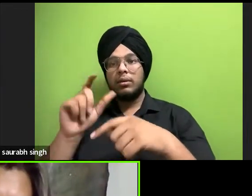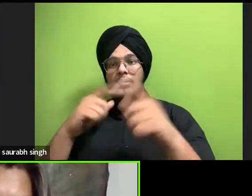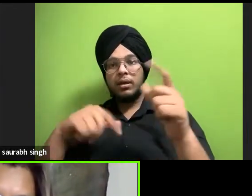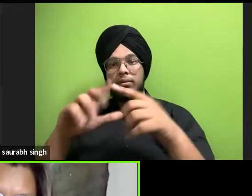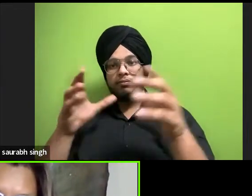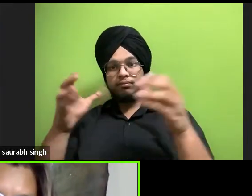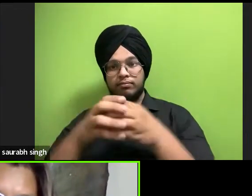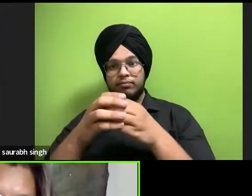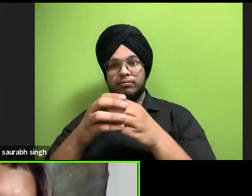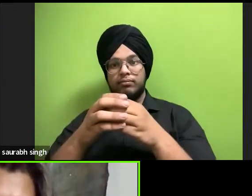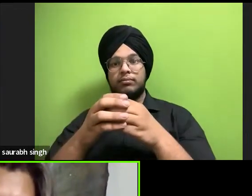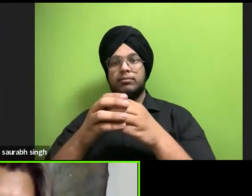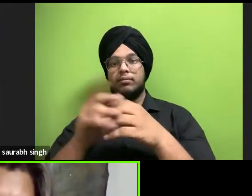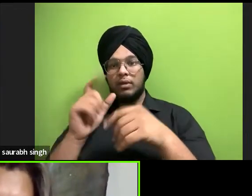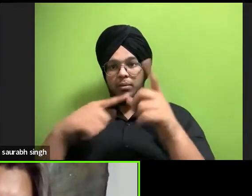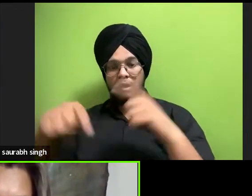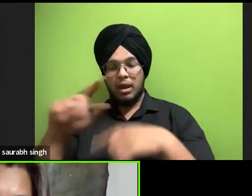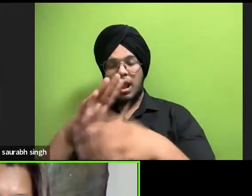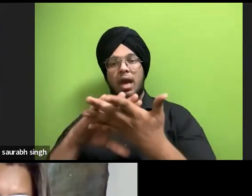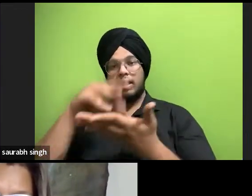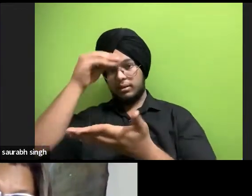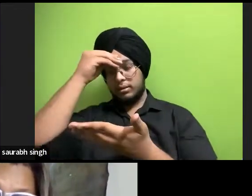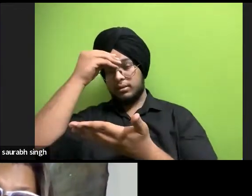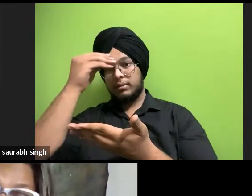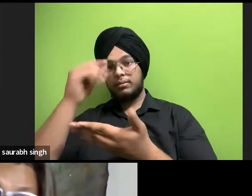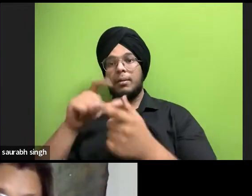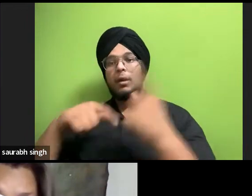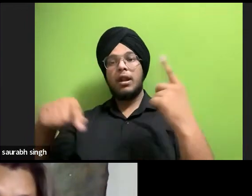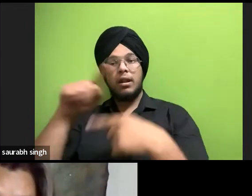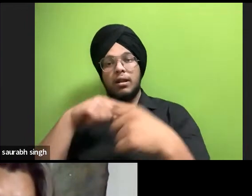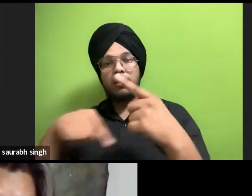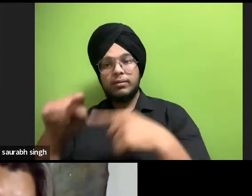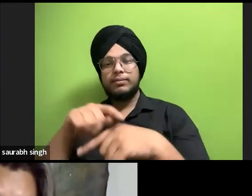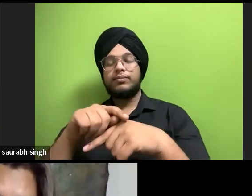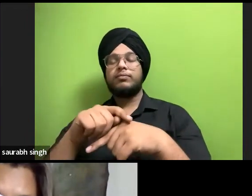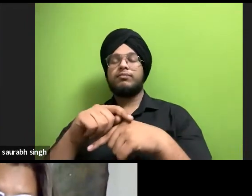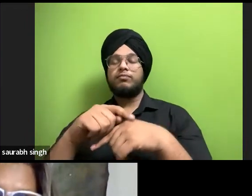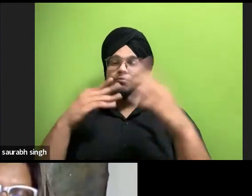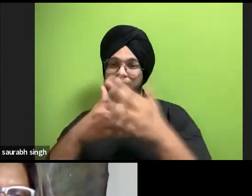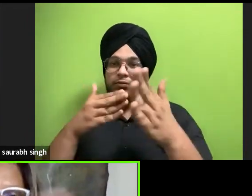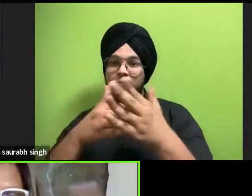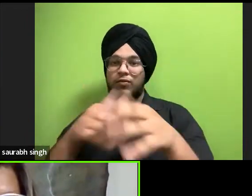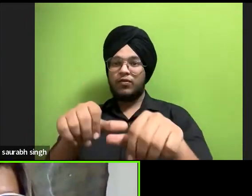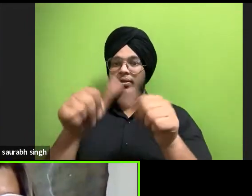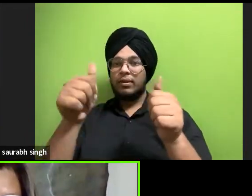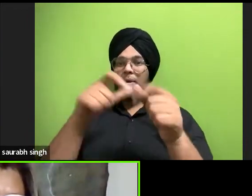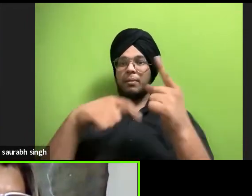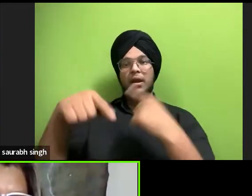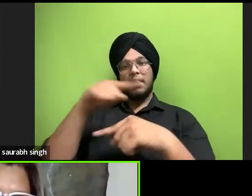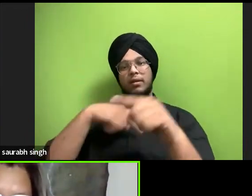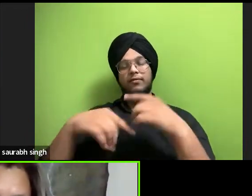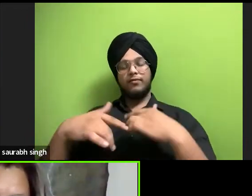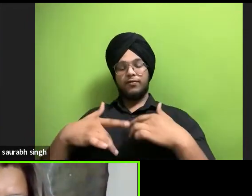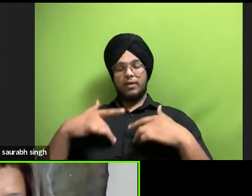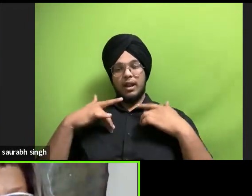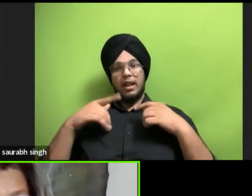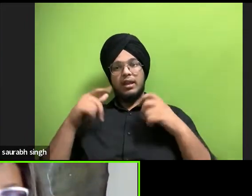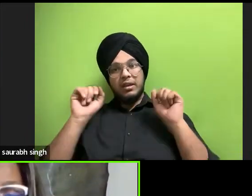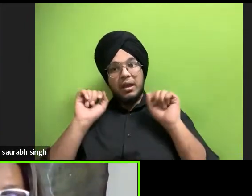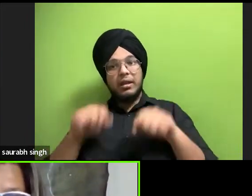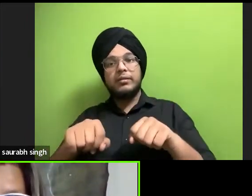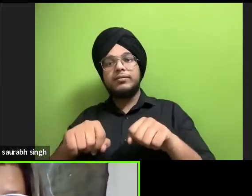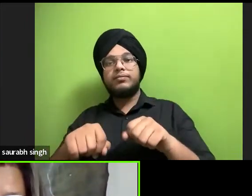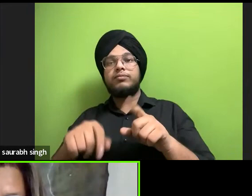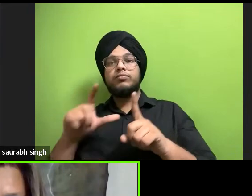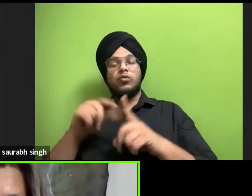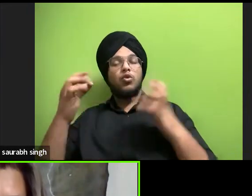gather, for people to learn, for people to be challenged, for people to feel that they can encounter